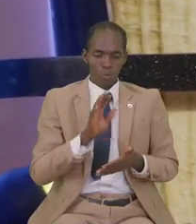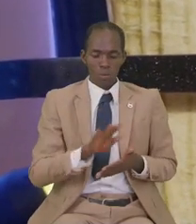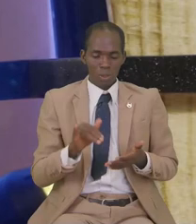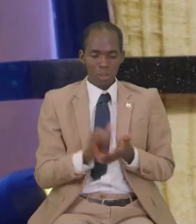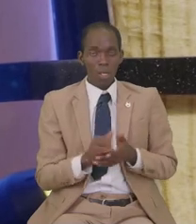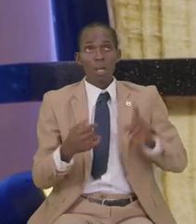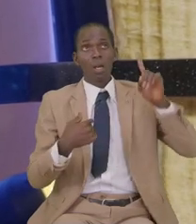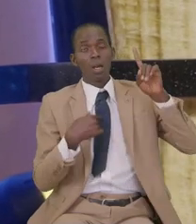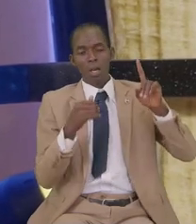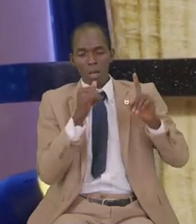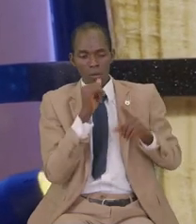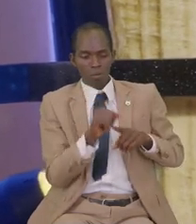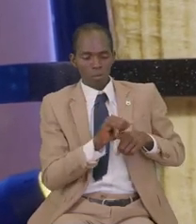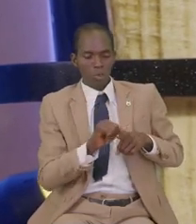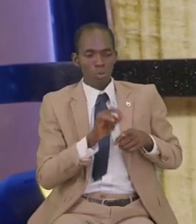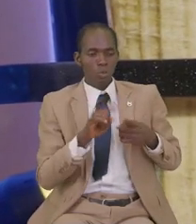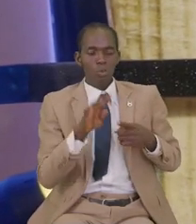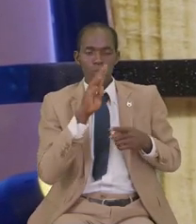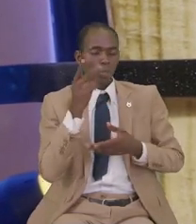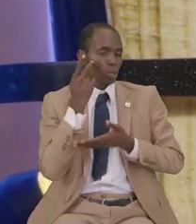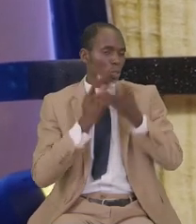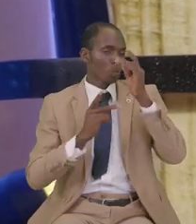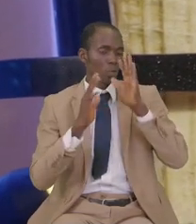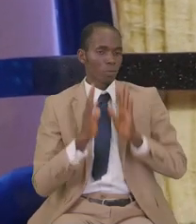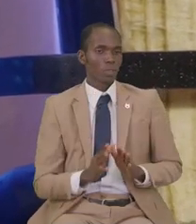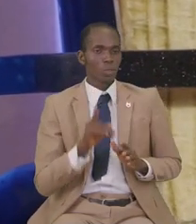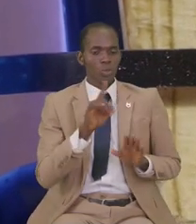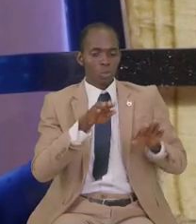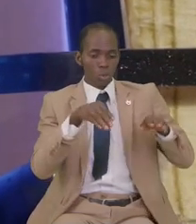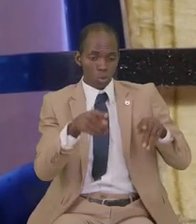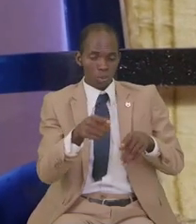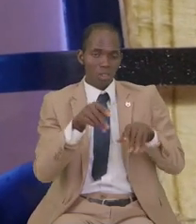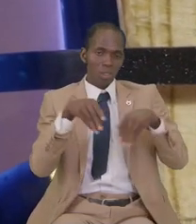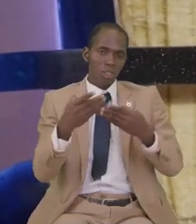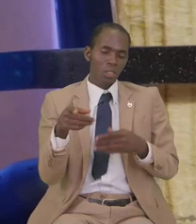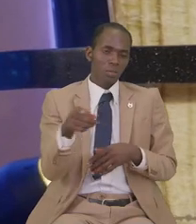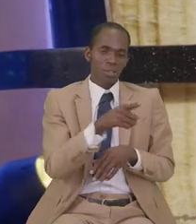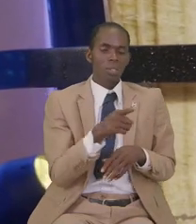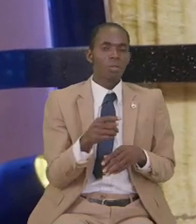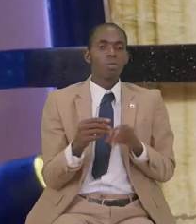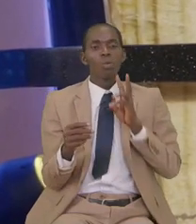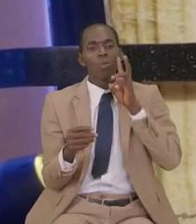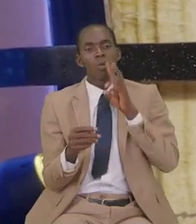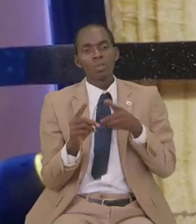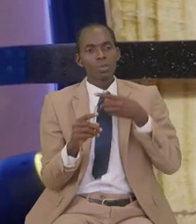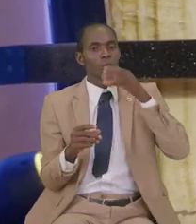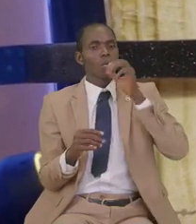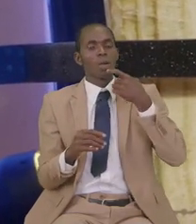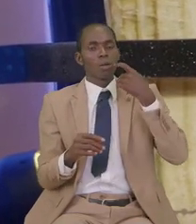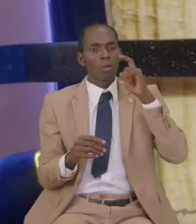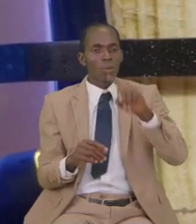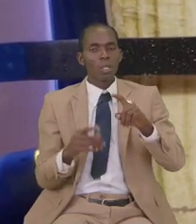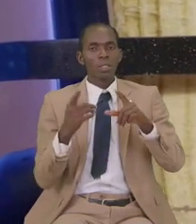as prophets and as Nazarites, you gave them wine to drink, and you commanded the prophets,